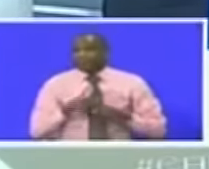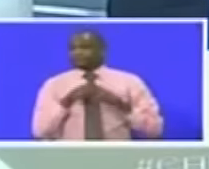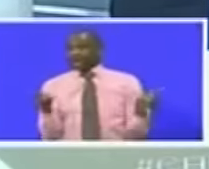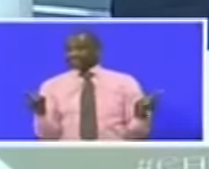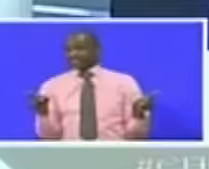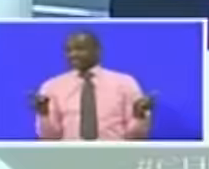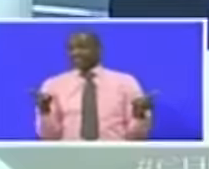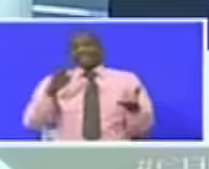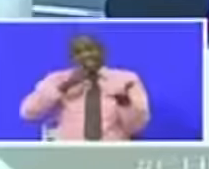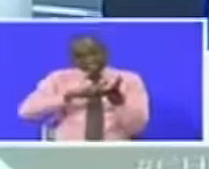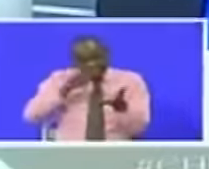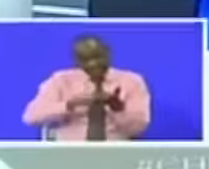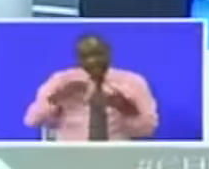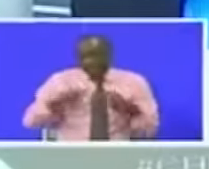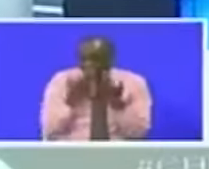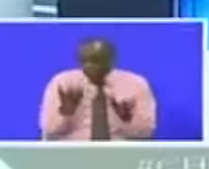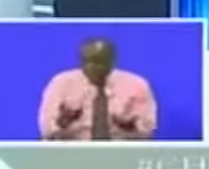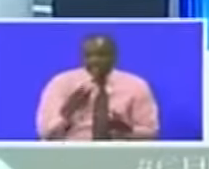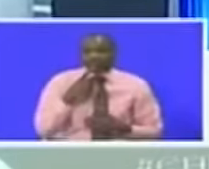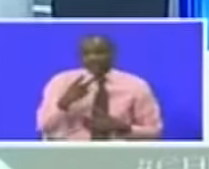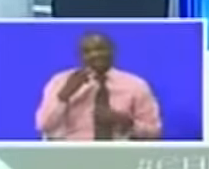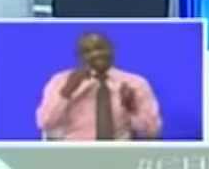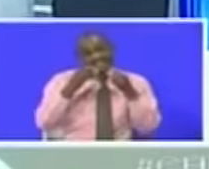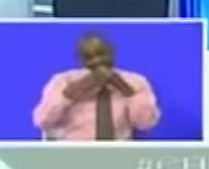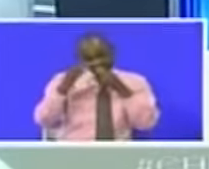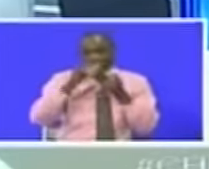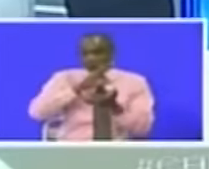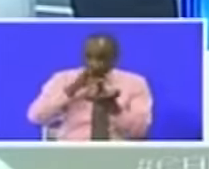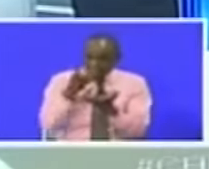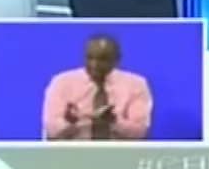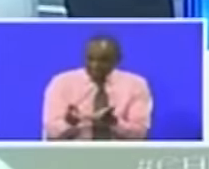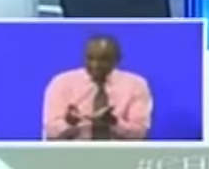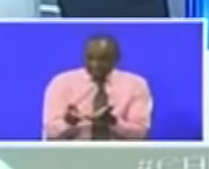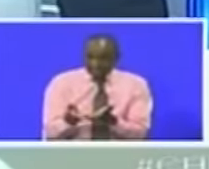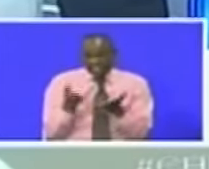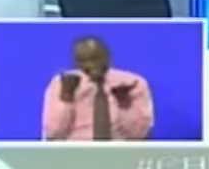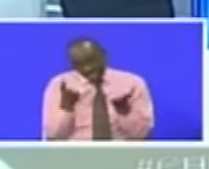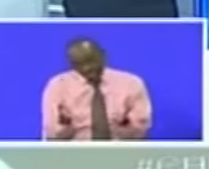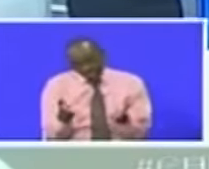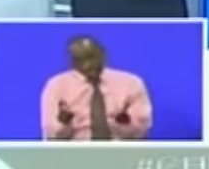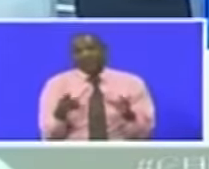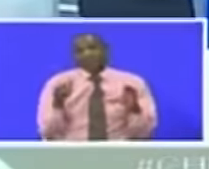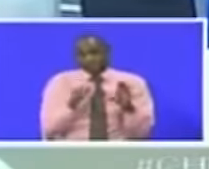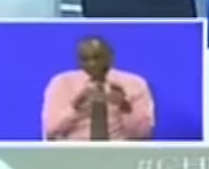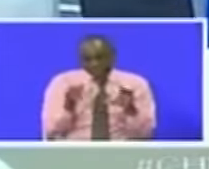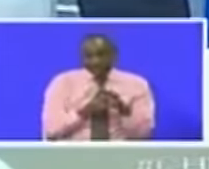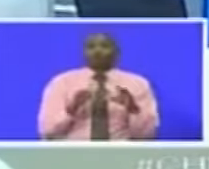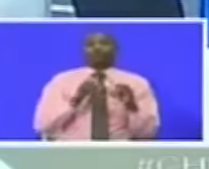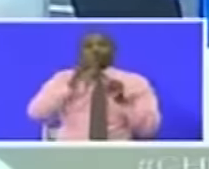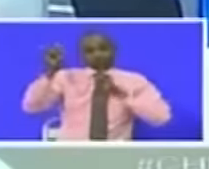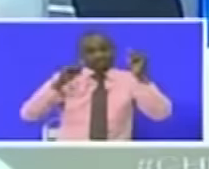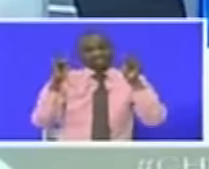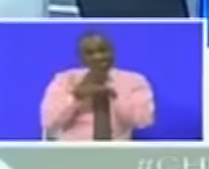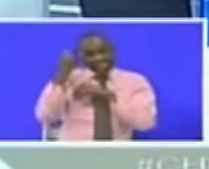registration exercise is happening at the 290 constituencies, and it's not only there now, that members of the diaspora will be able